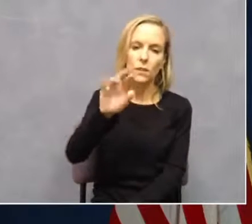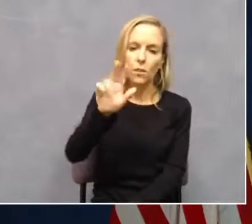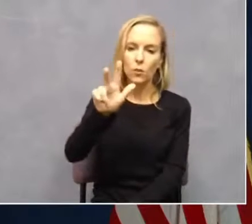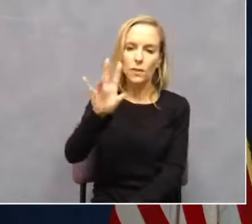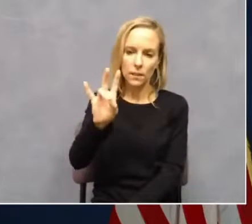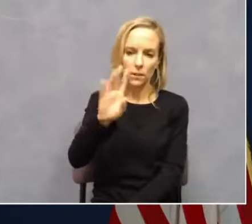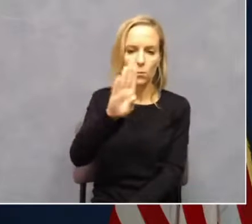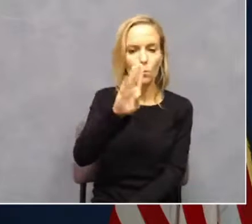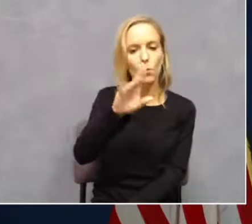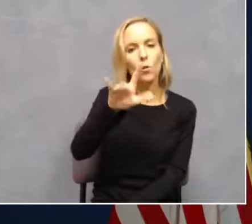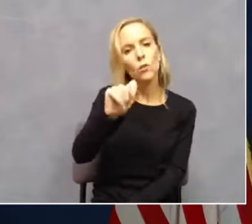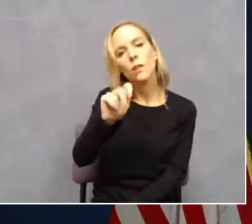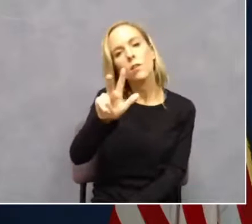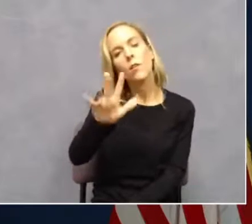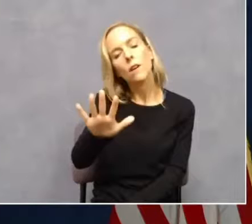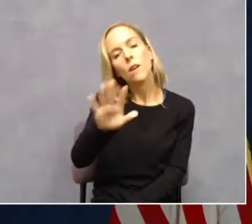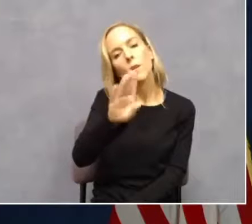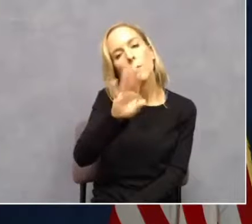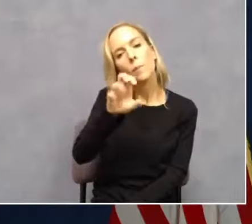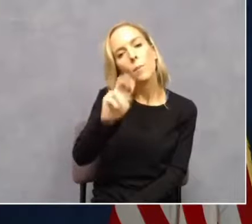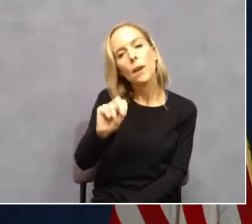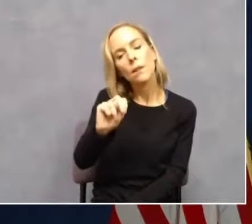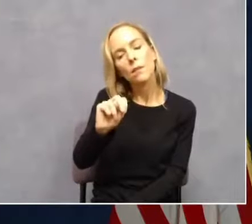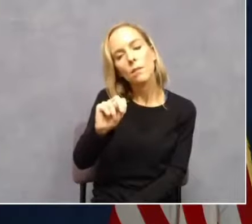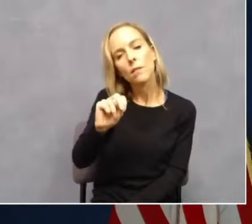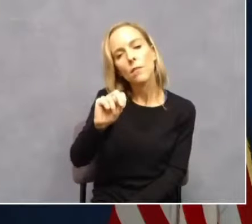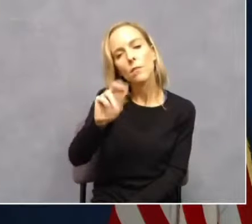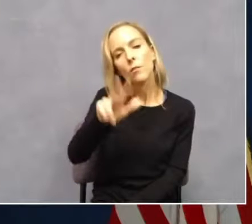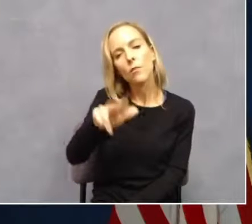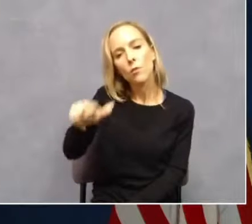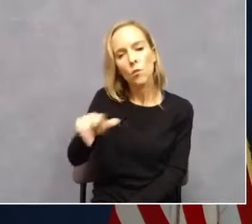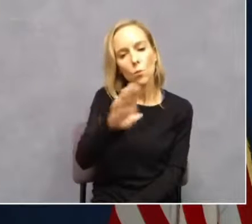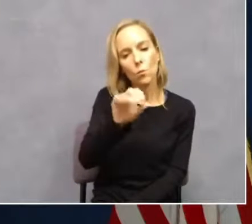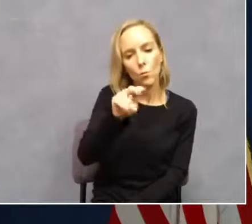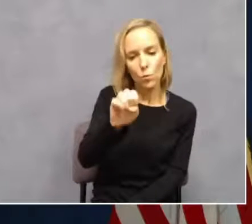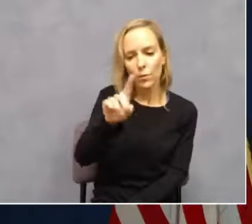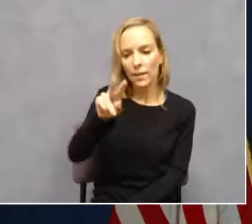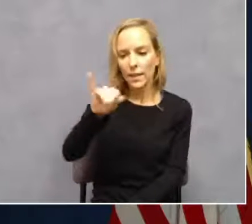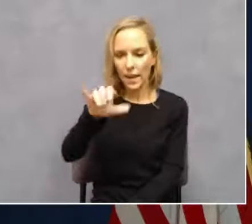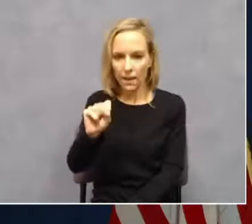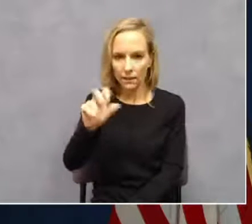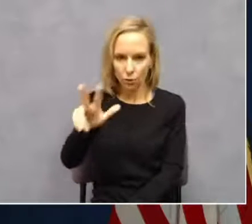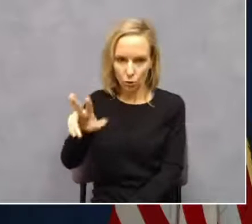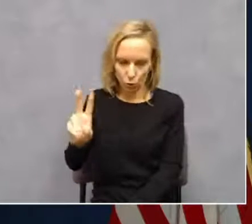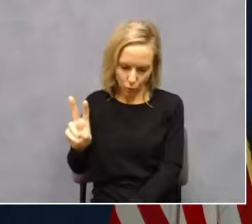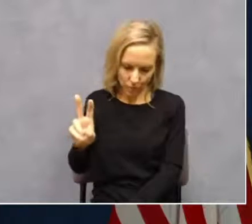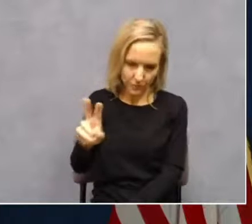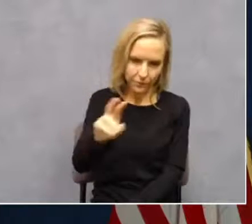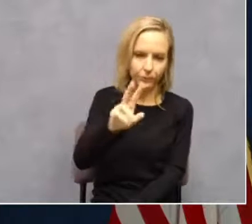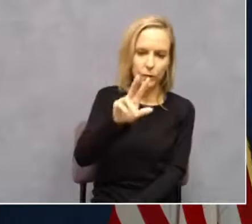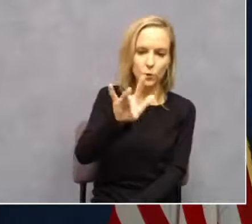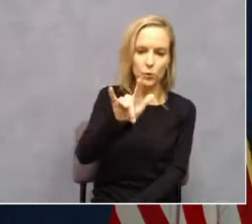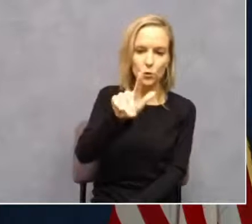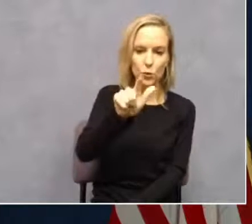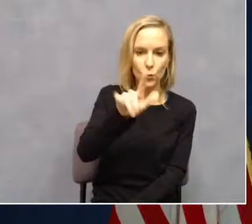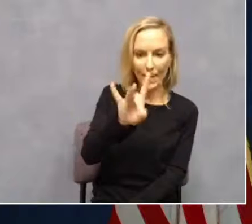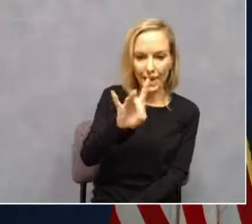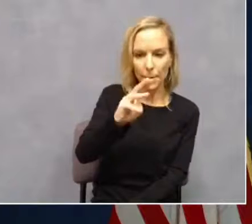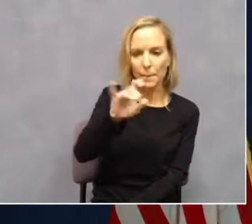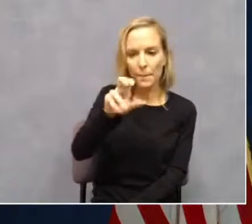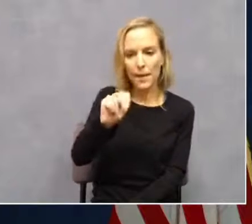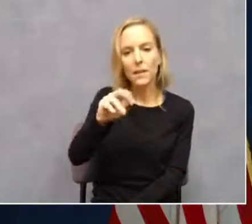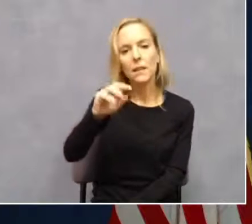Bullitt, 35. Barron, 33. Boone and Davis, 32. 28 in Madison, Montgomery, and